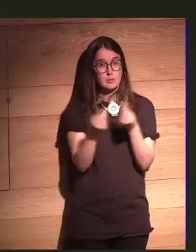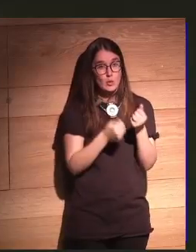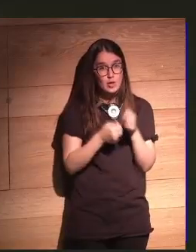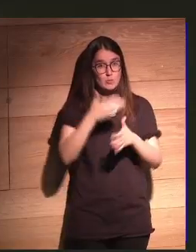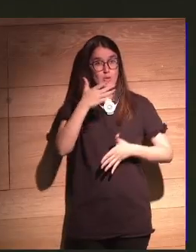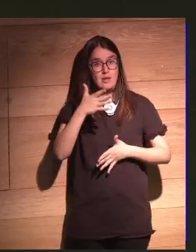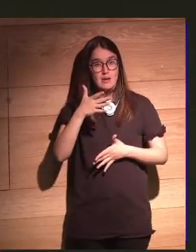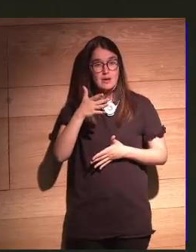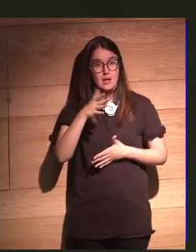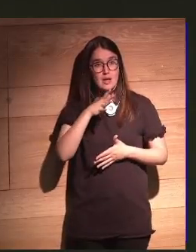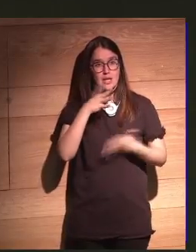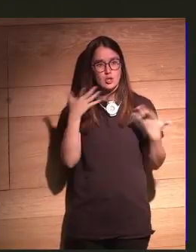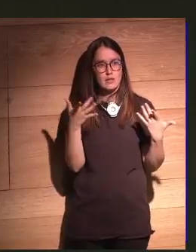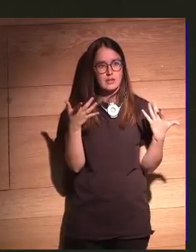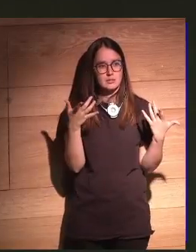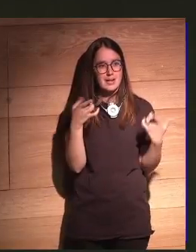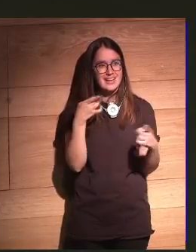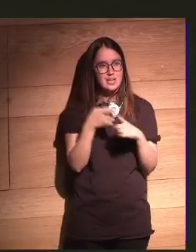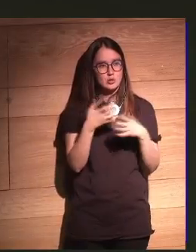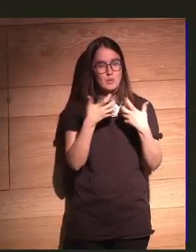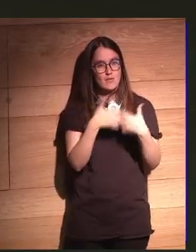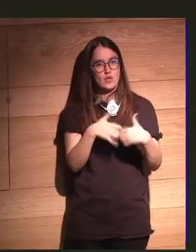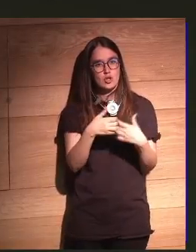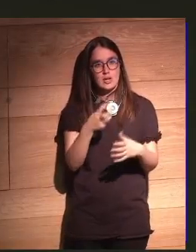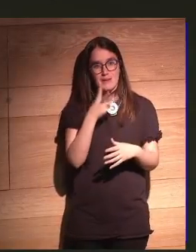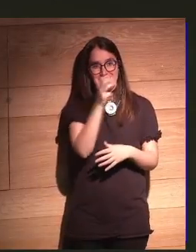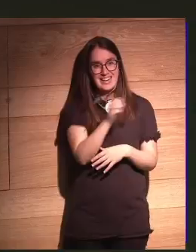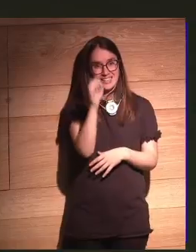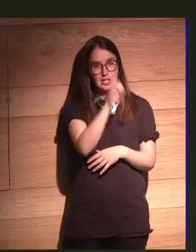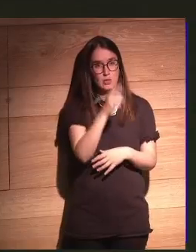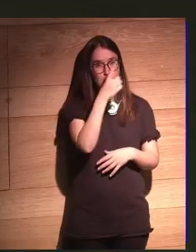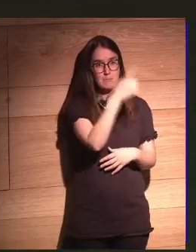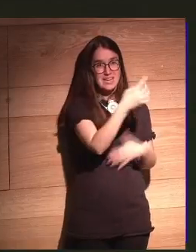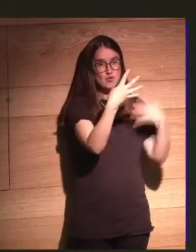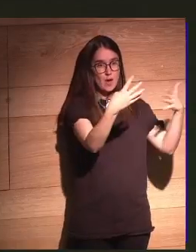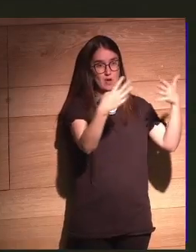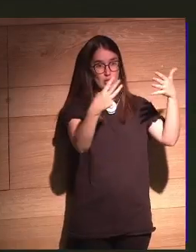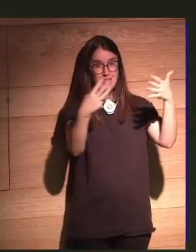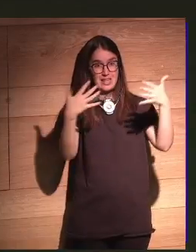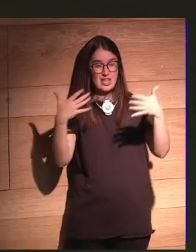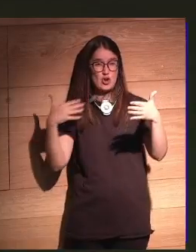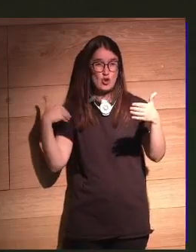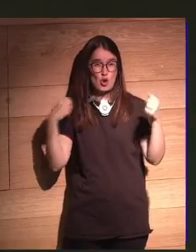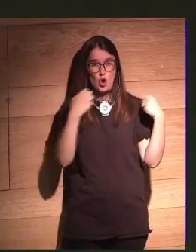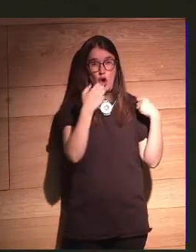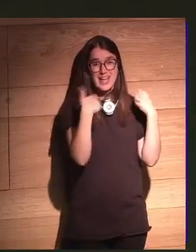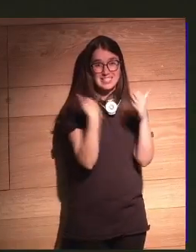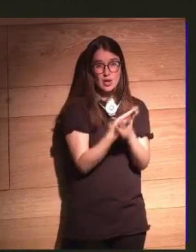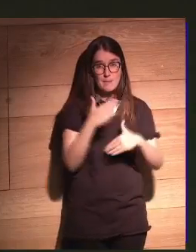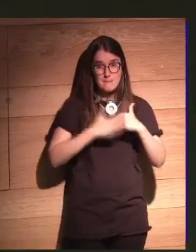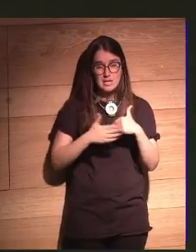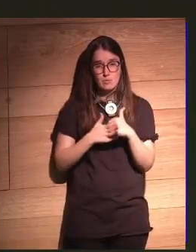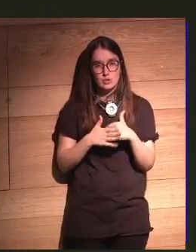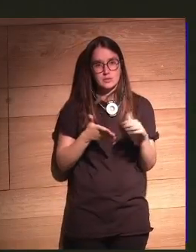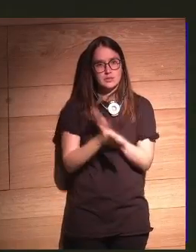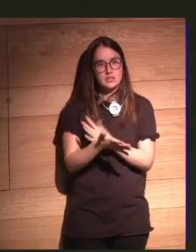depends on the real estate speculation cycle. So for this to be able to work for 30 years, since 1985,